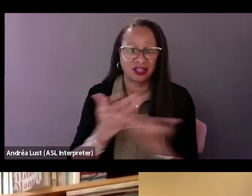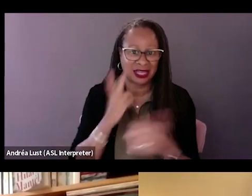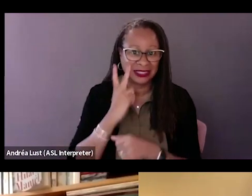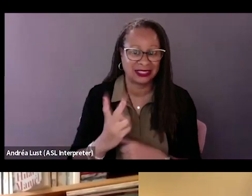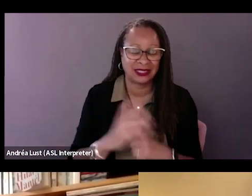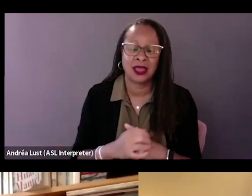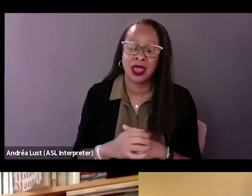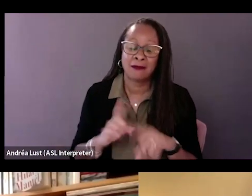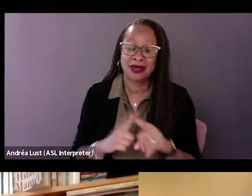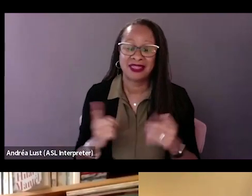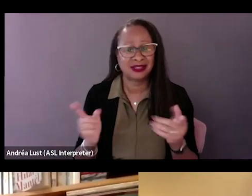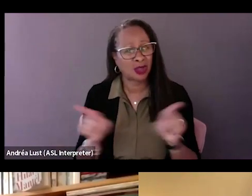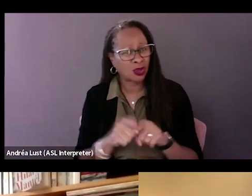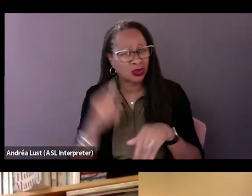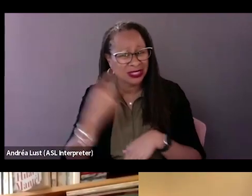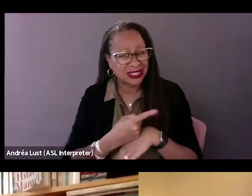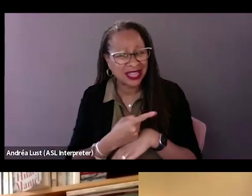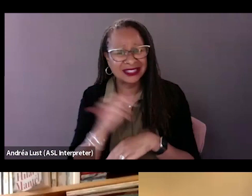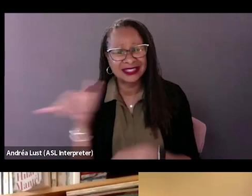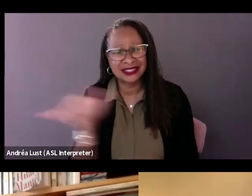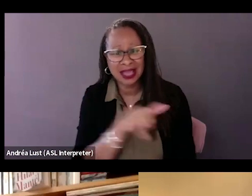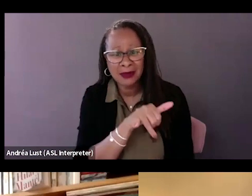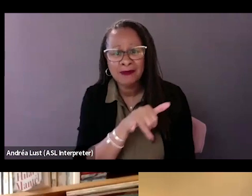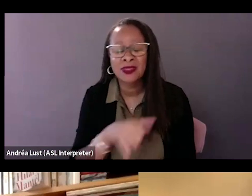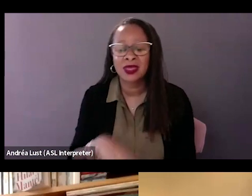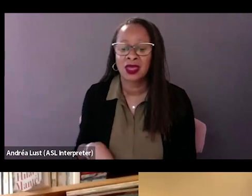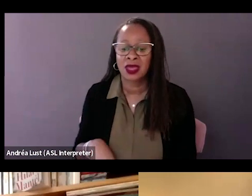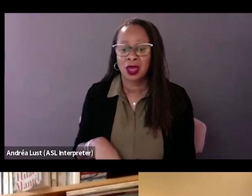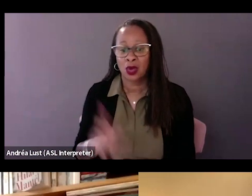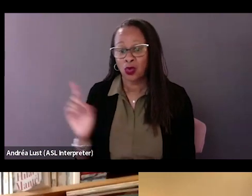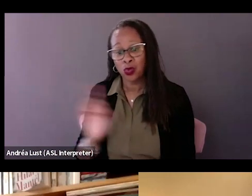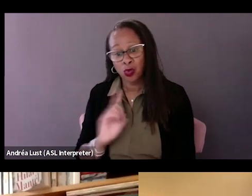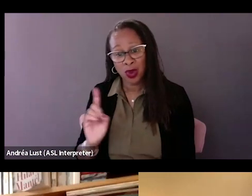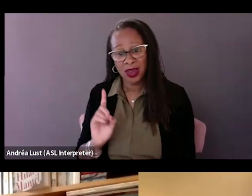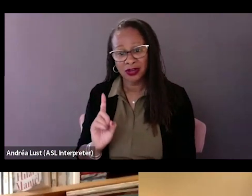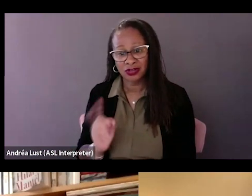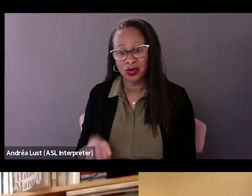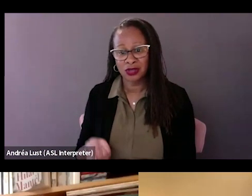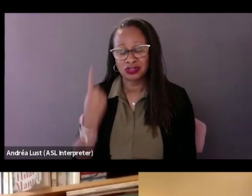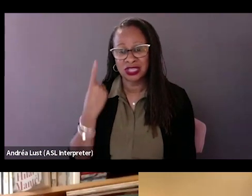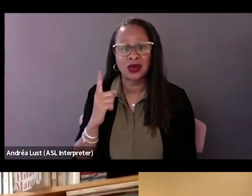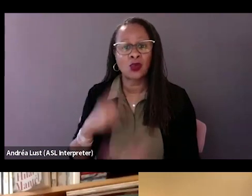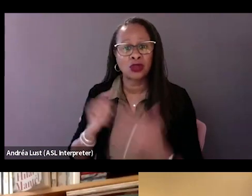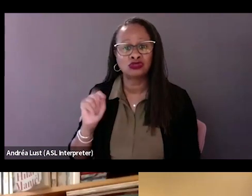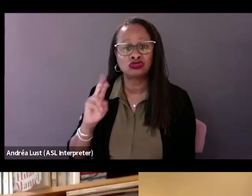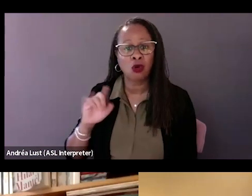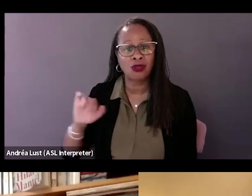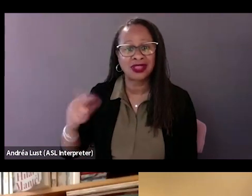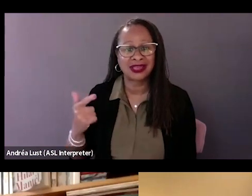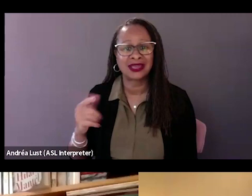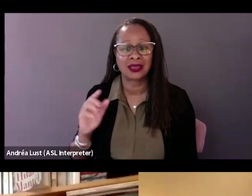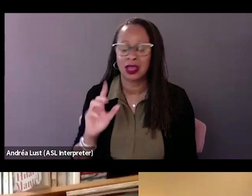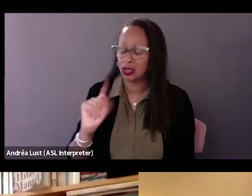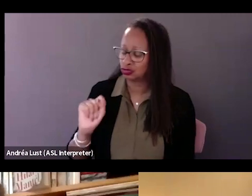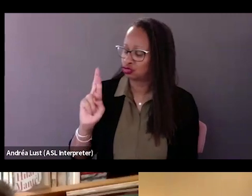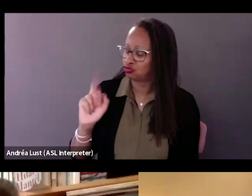these are also the days, wherein you understand what trolling means. Mm-hmm. Over a period of time, the word trolling